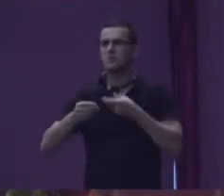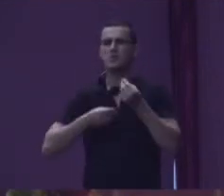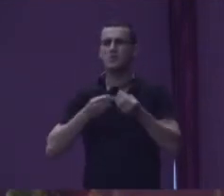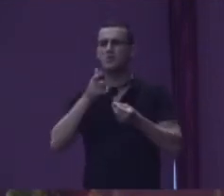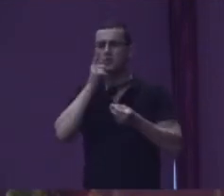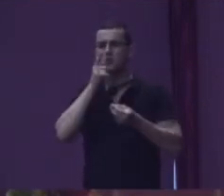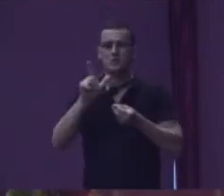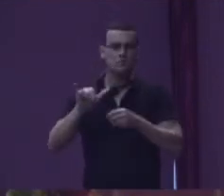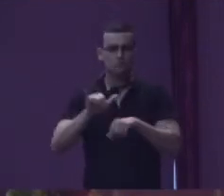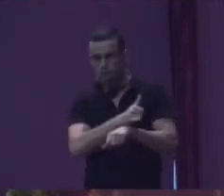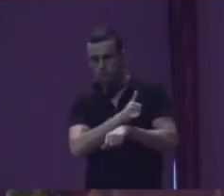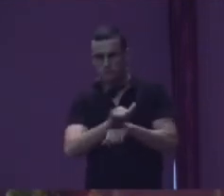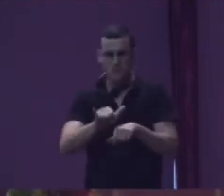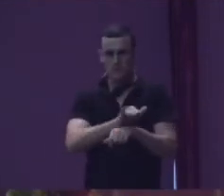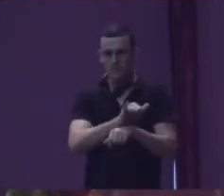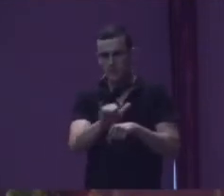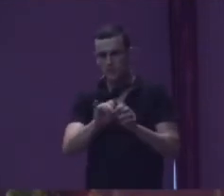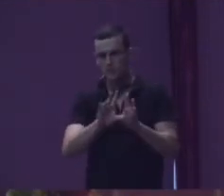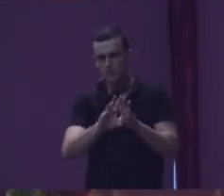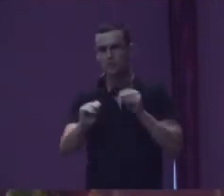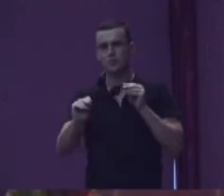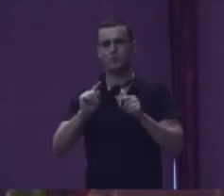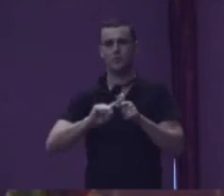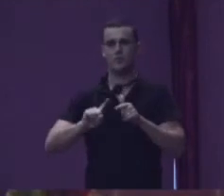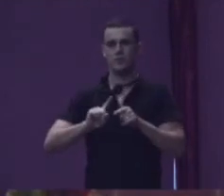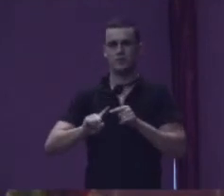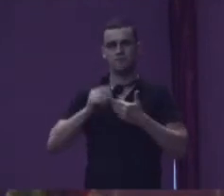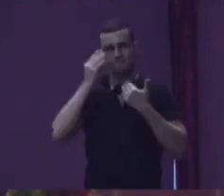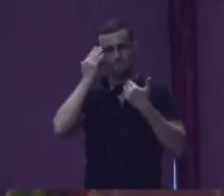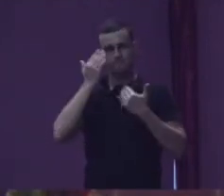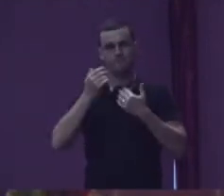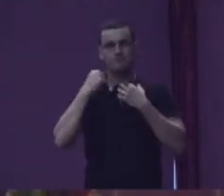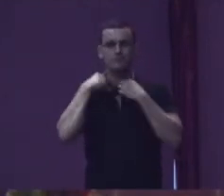conseguiu driblar essa situação. Obrigada.